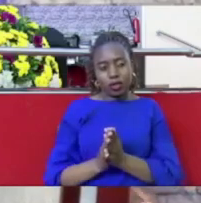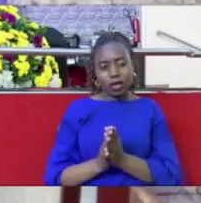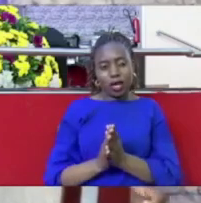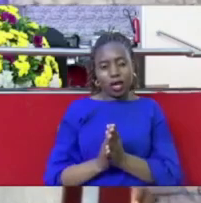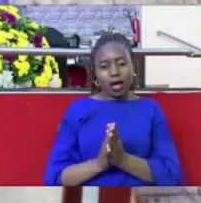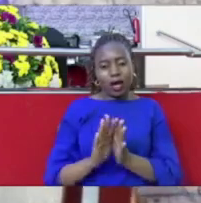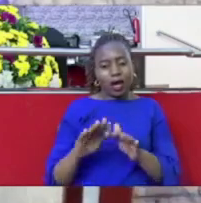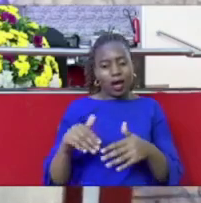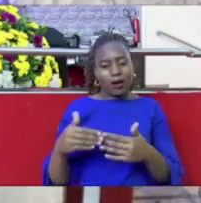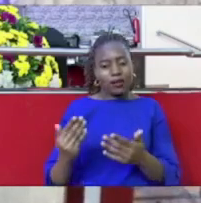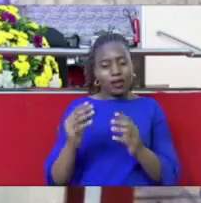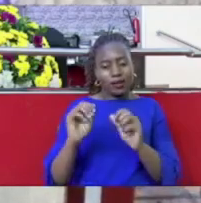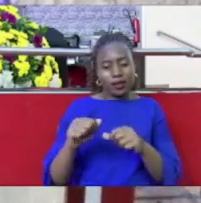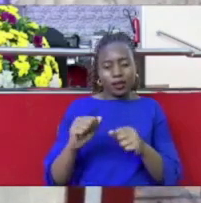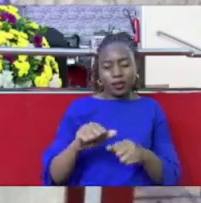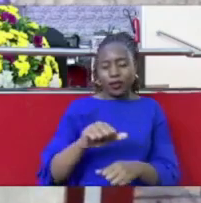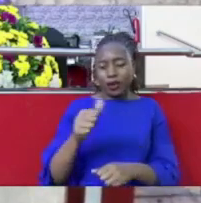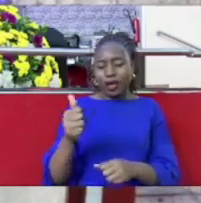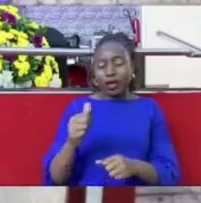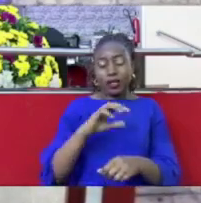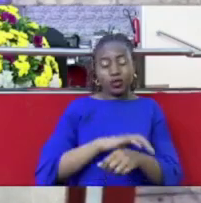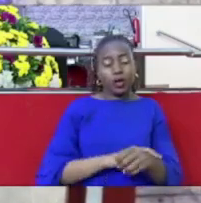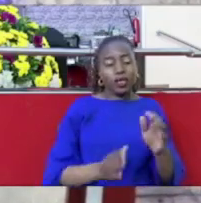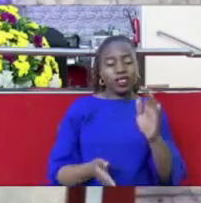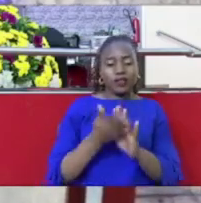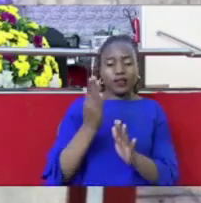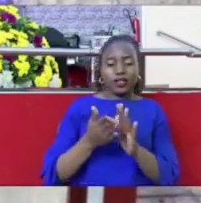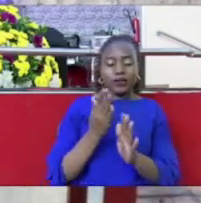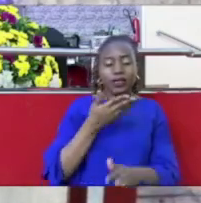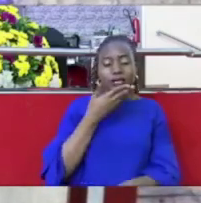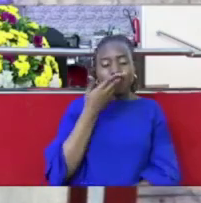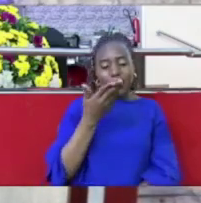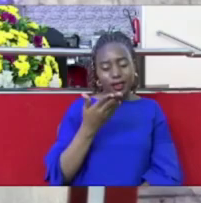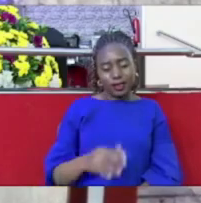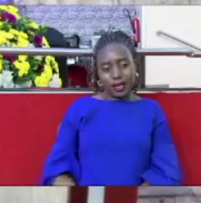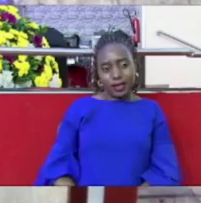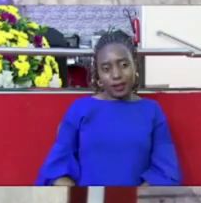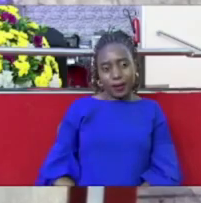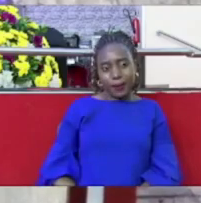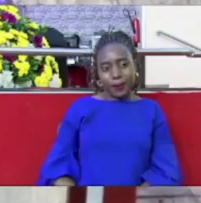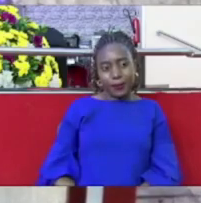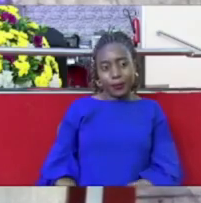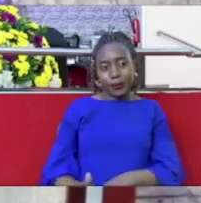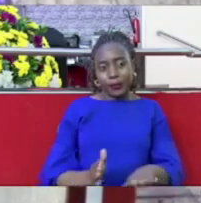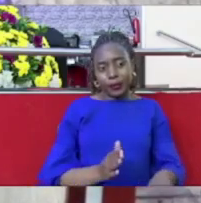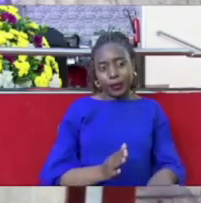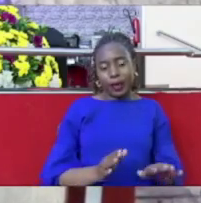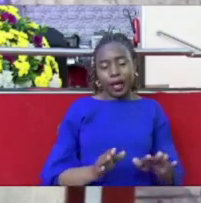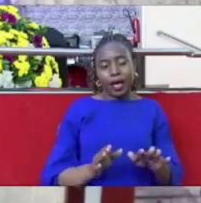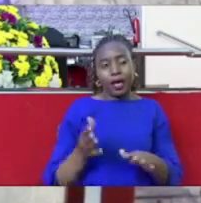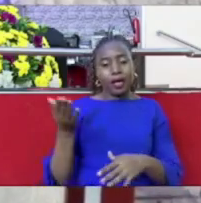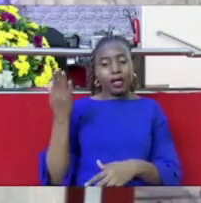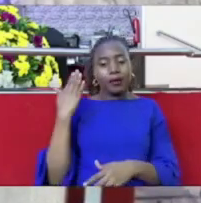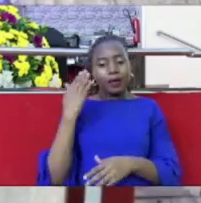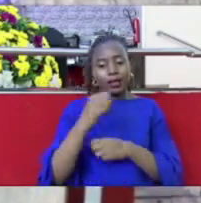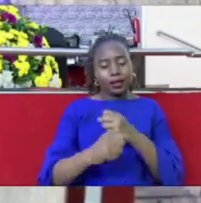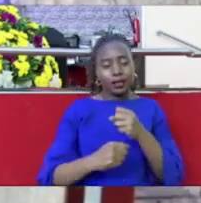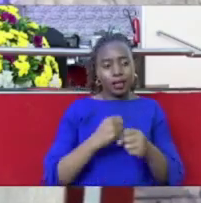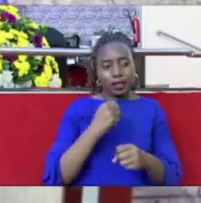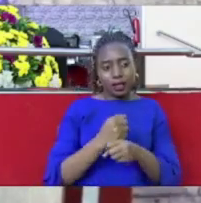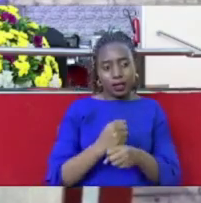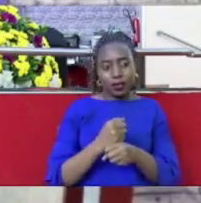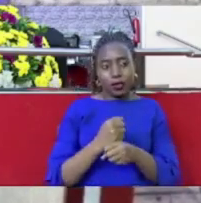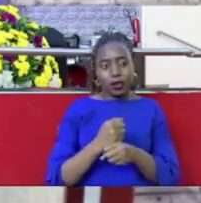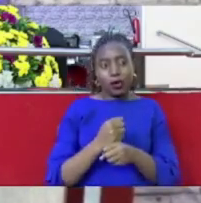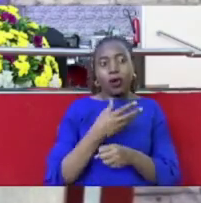nini watu wengine upokea majibu ya haraka? A few years ago, a man of God by the name Miles Monroe, mtumishi wa